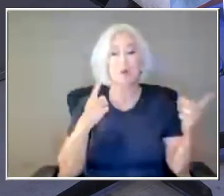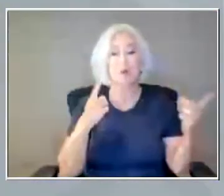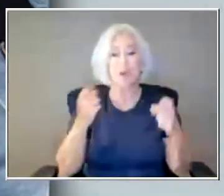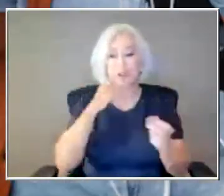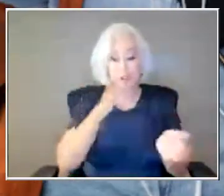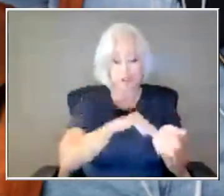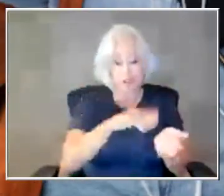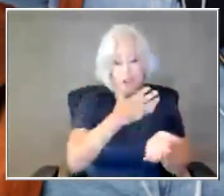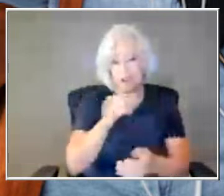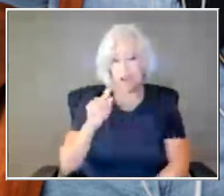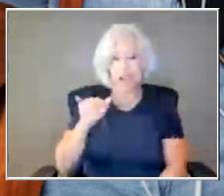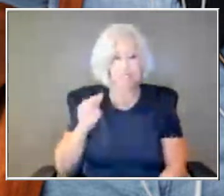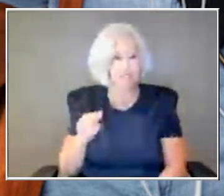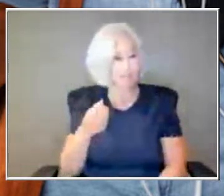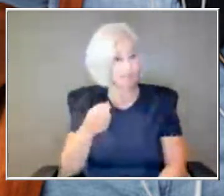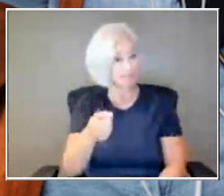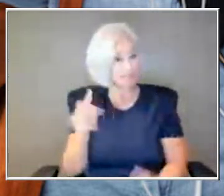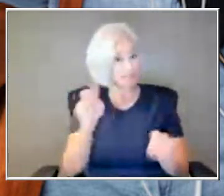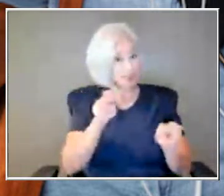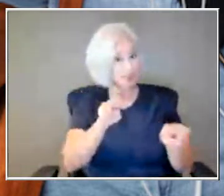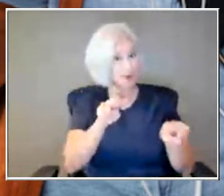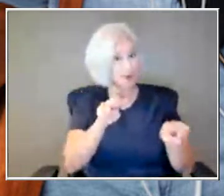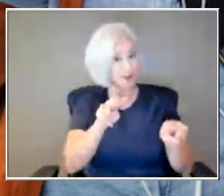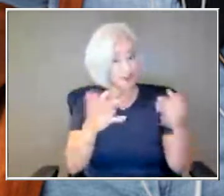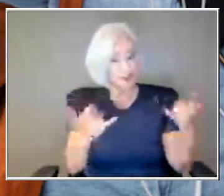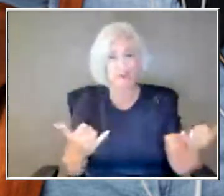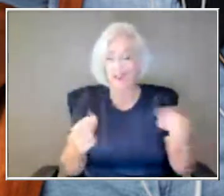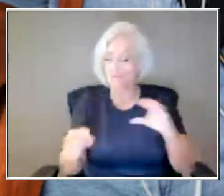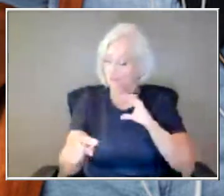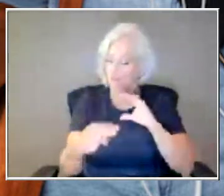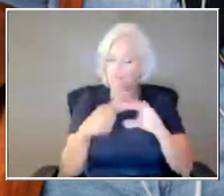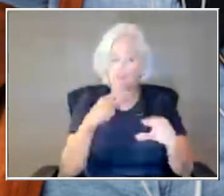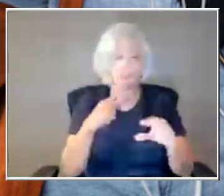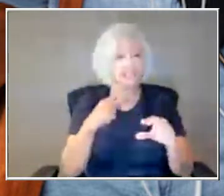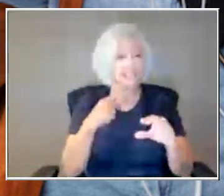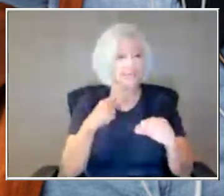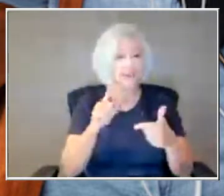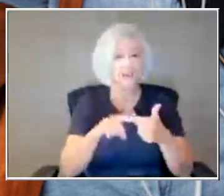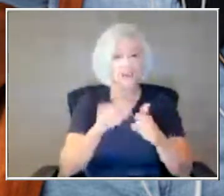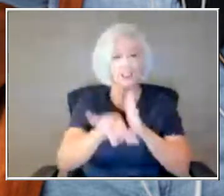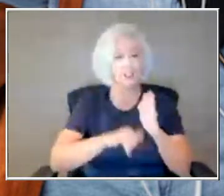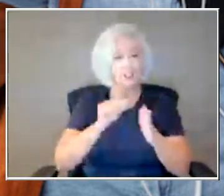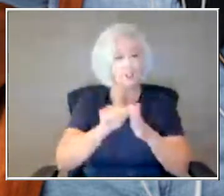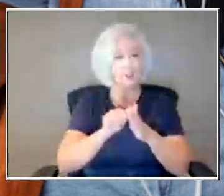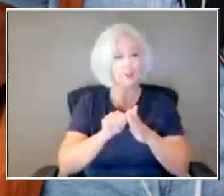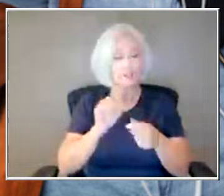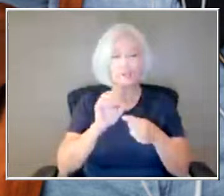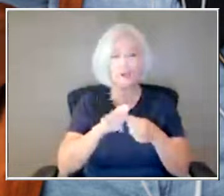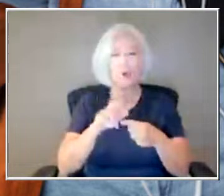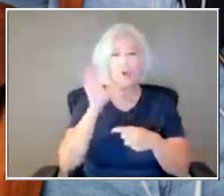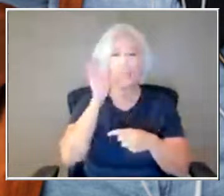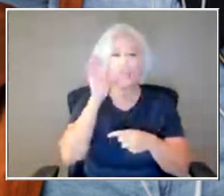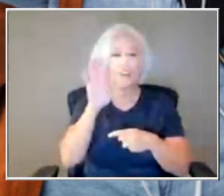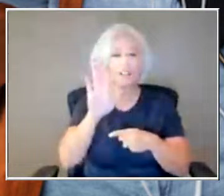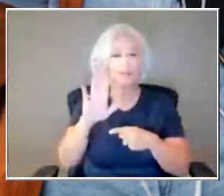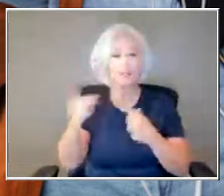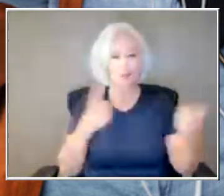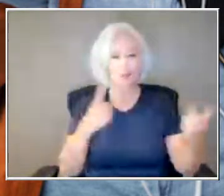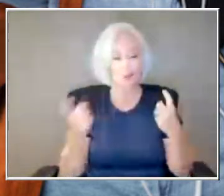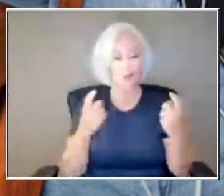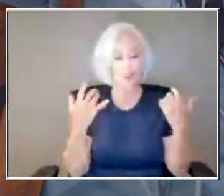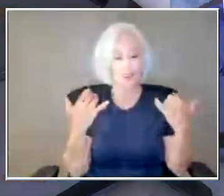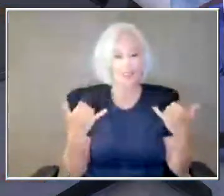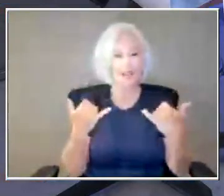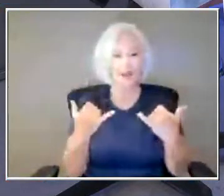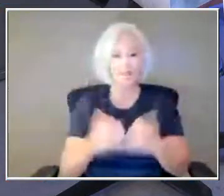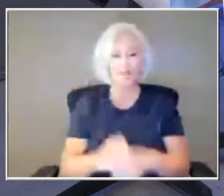ask your questions if you're watching us live. You can use the chat on YouTube or Facebook. You can email the Medical News Network. All of that information is right there on your screen. So